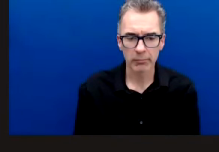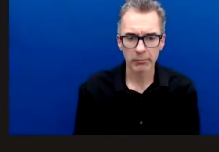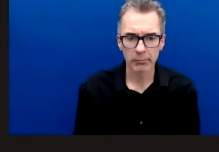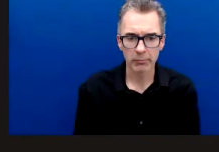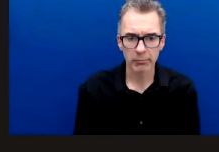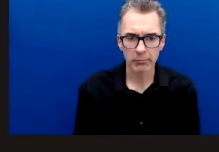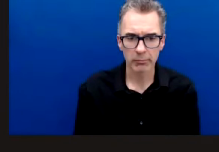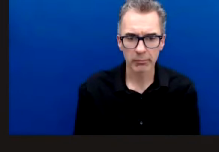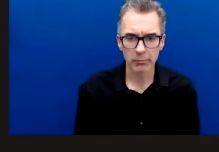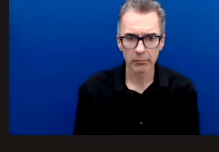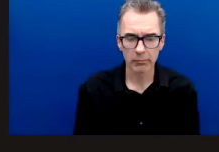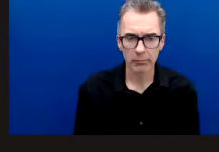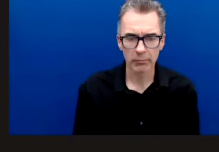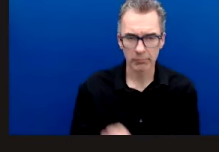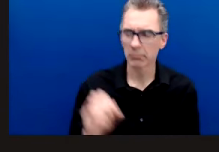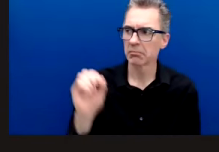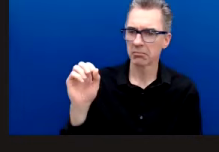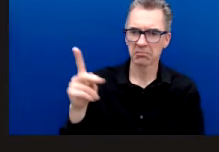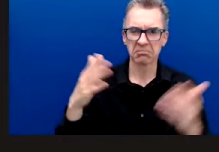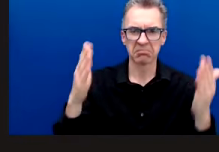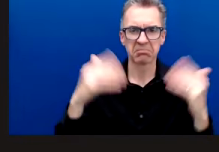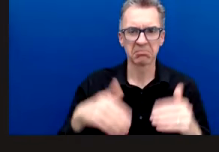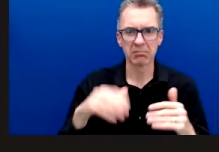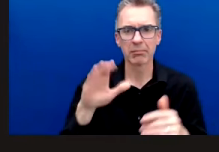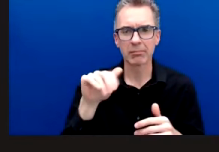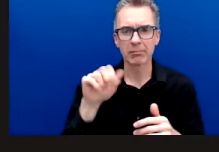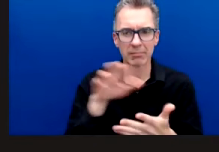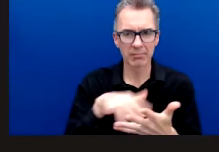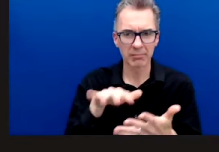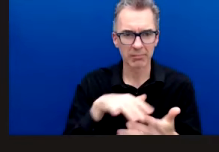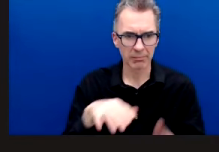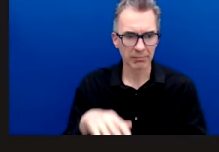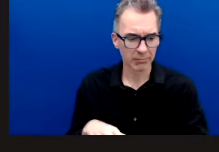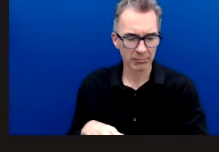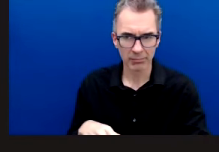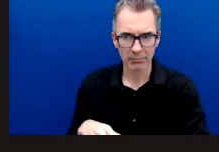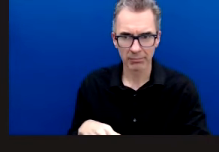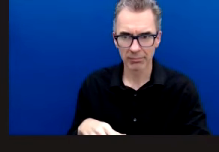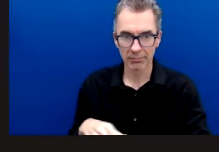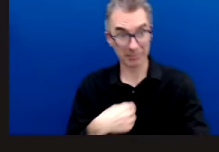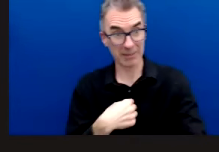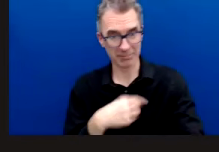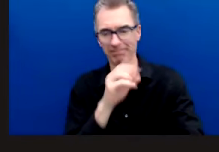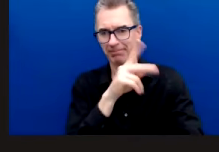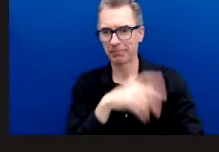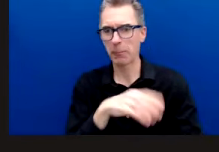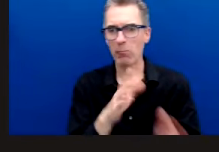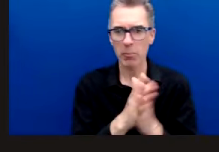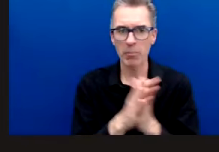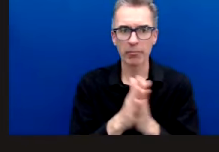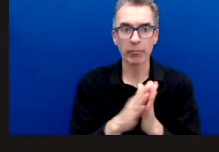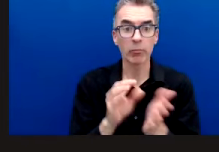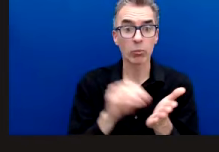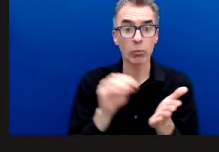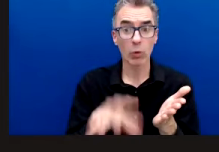So I'm going to go ahead and do we're going to go to the next case study, and Josh, then you can take Which that. is me. Okay. So a